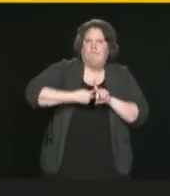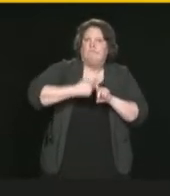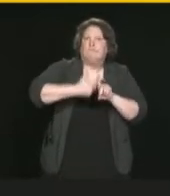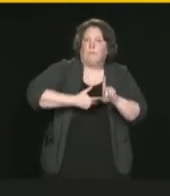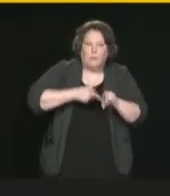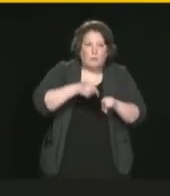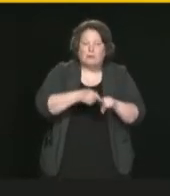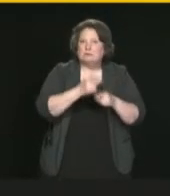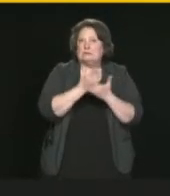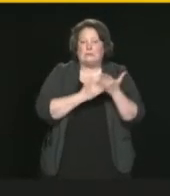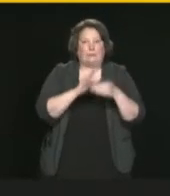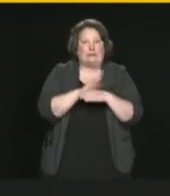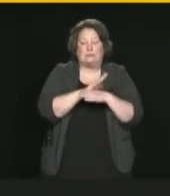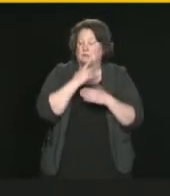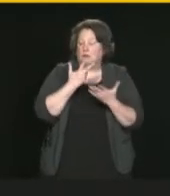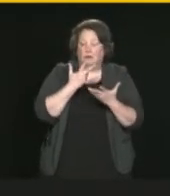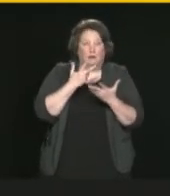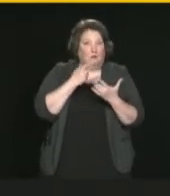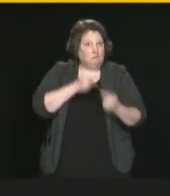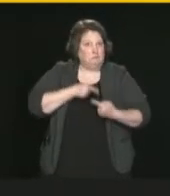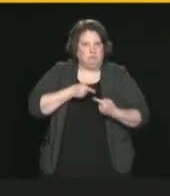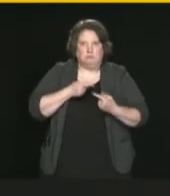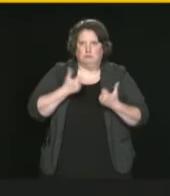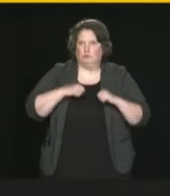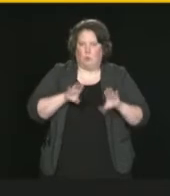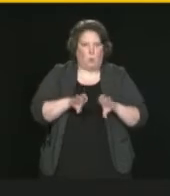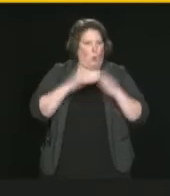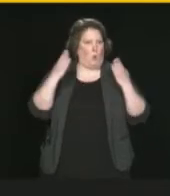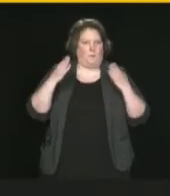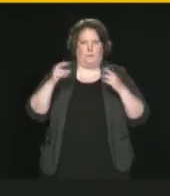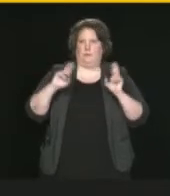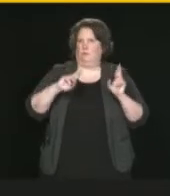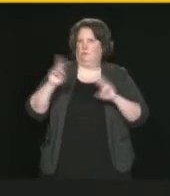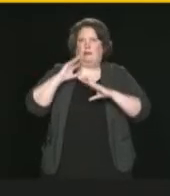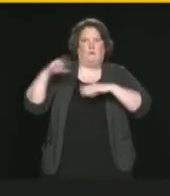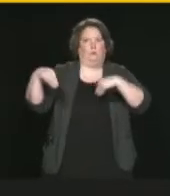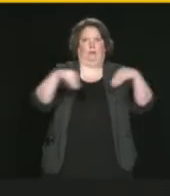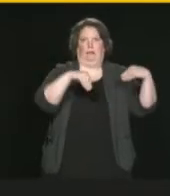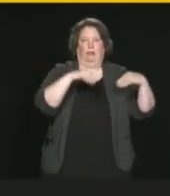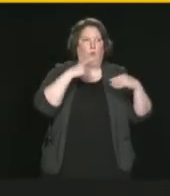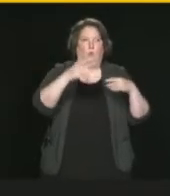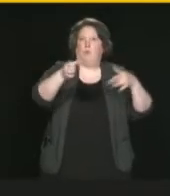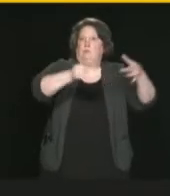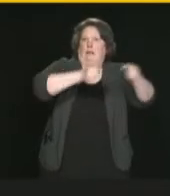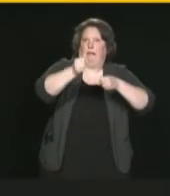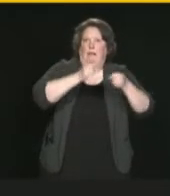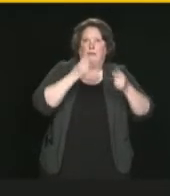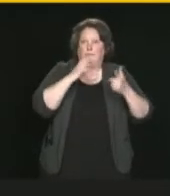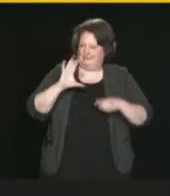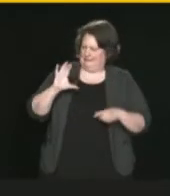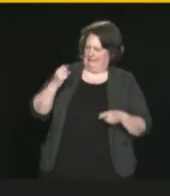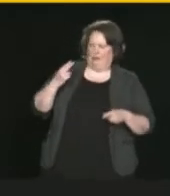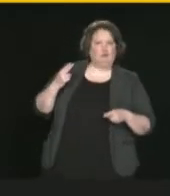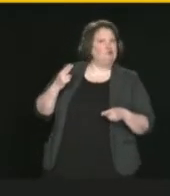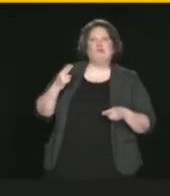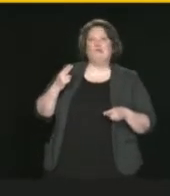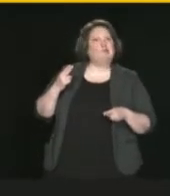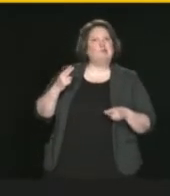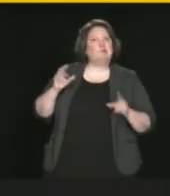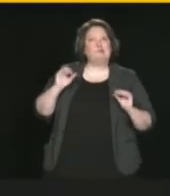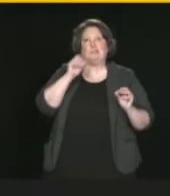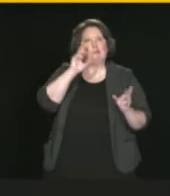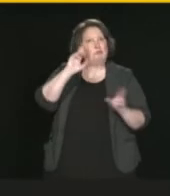and rehiring their employees because they have liquidity problems. Get ready to reopen.